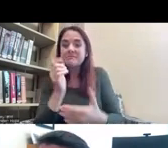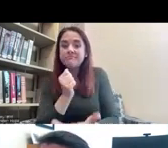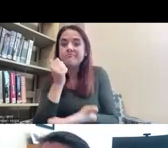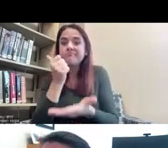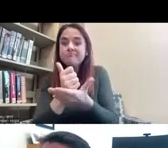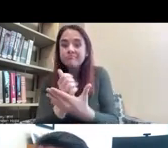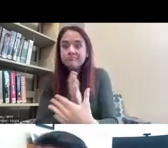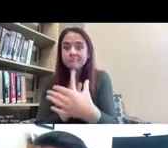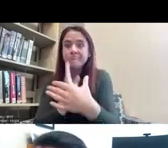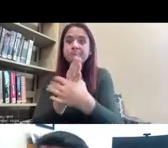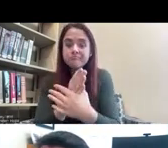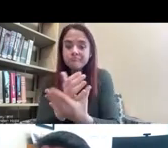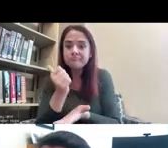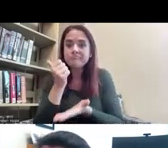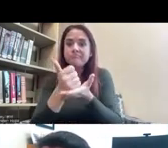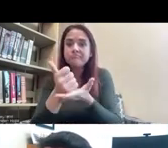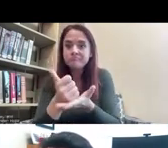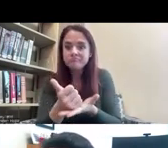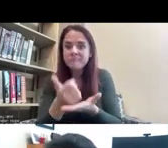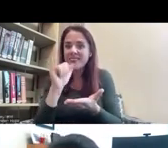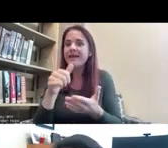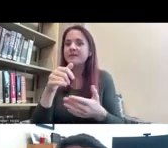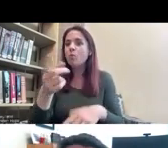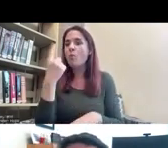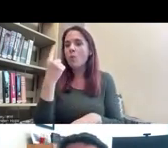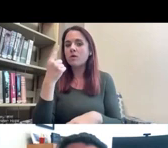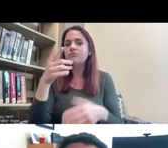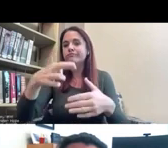intervention. And that was one of the outcomes of this study.